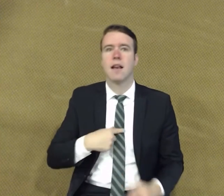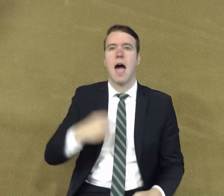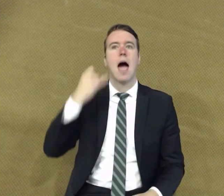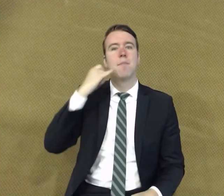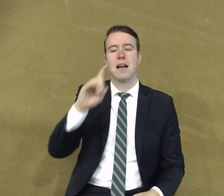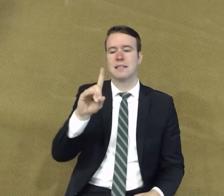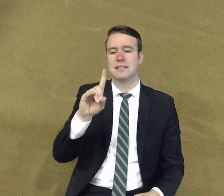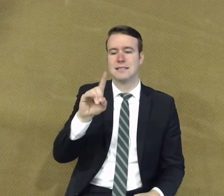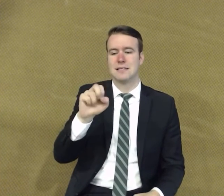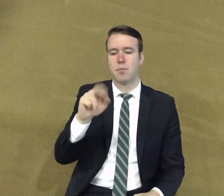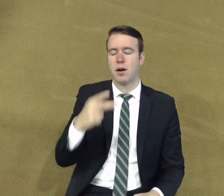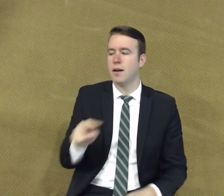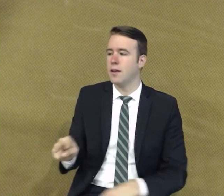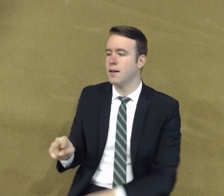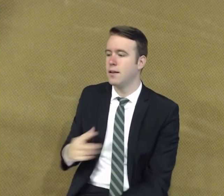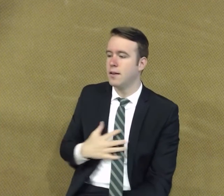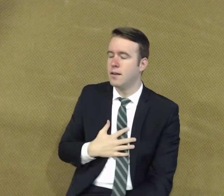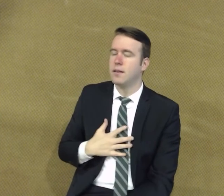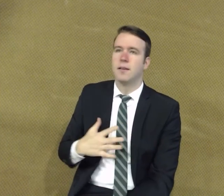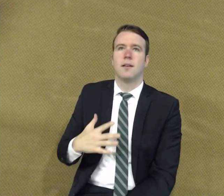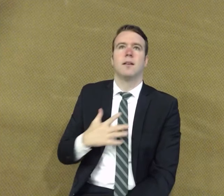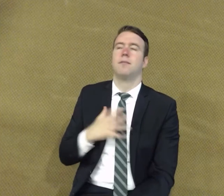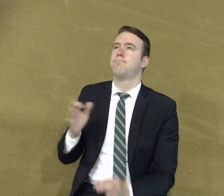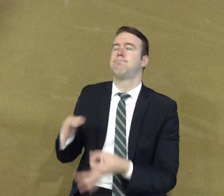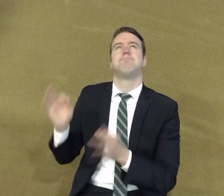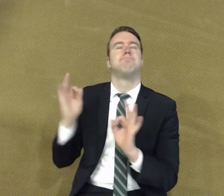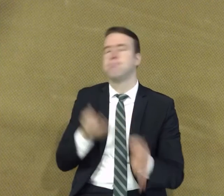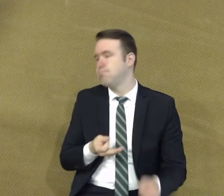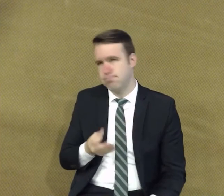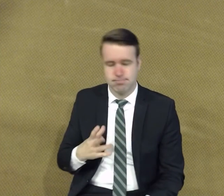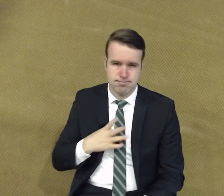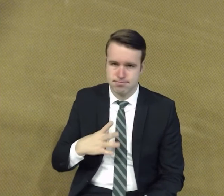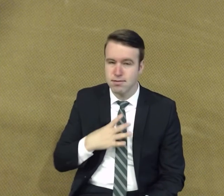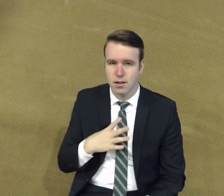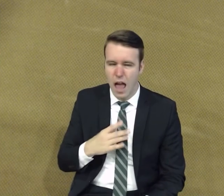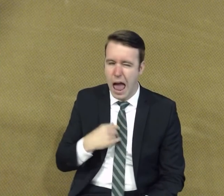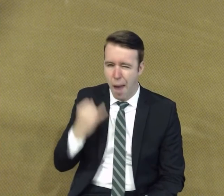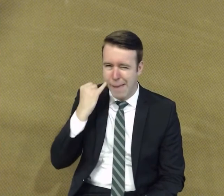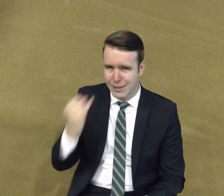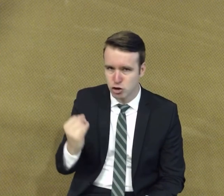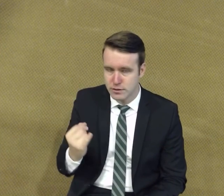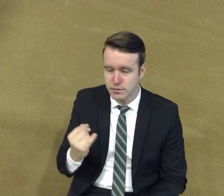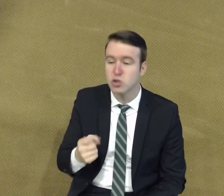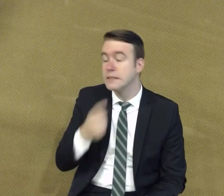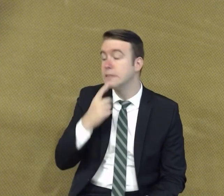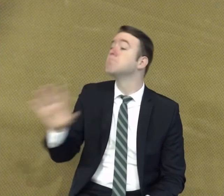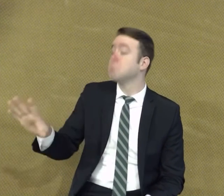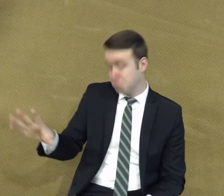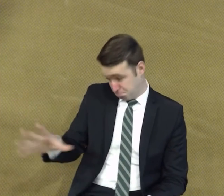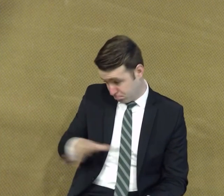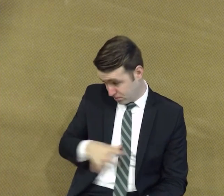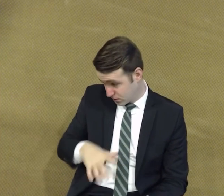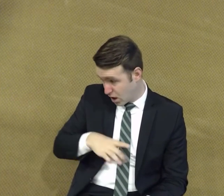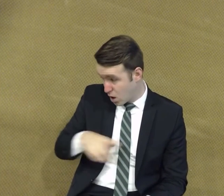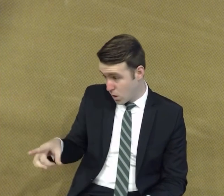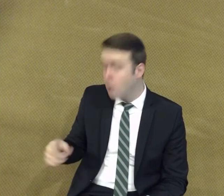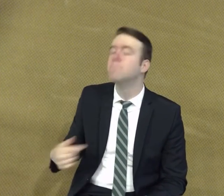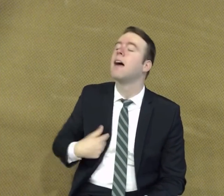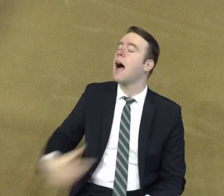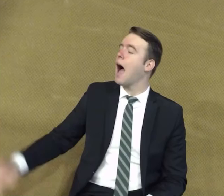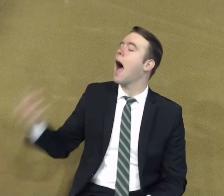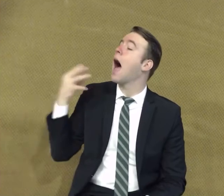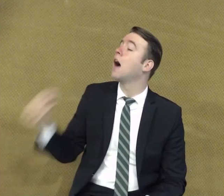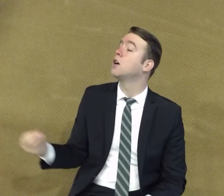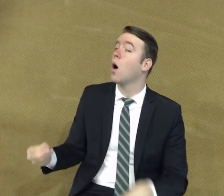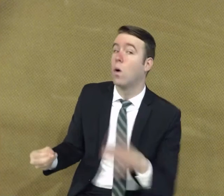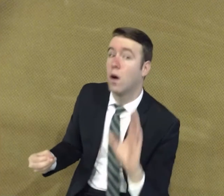imagine Deborah kind of breathed heavy and rolled her eyes. And she said, okay, I'll go. But listen to